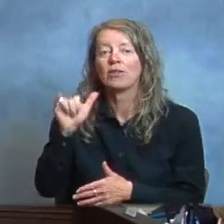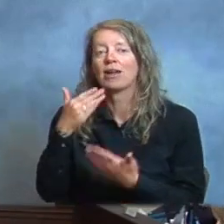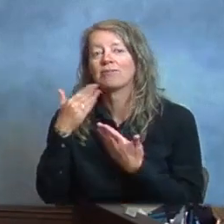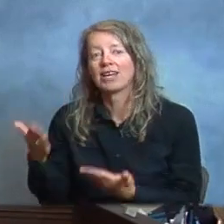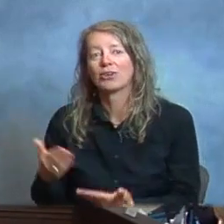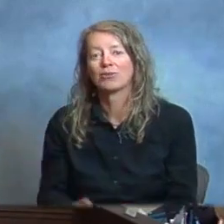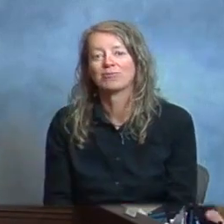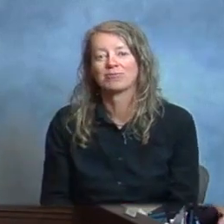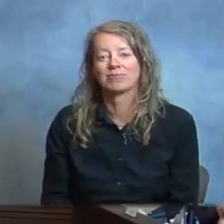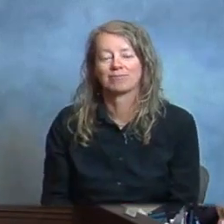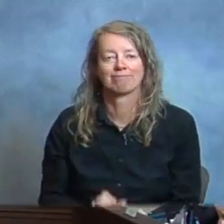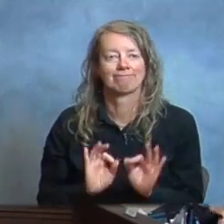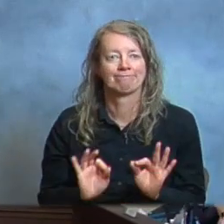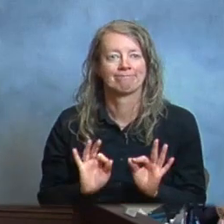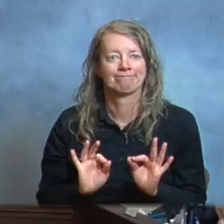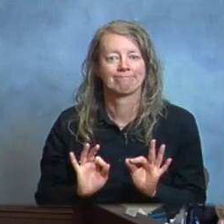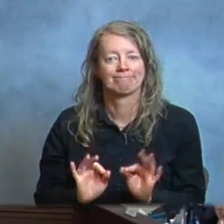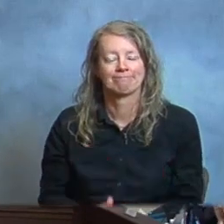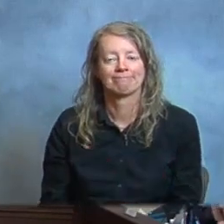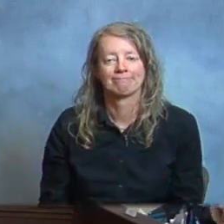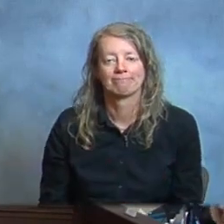All right.